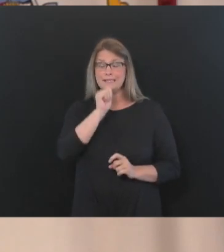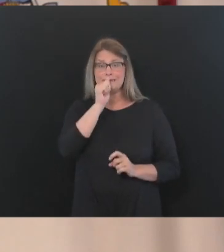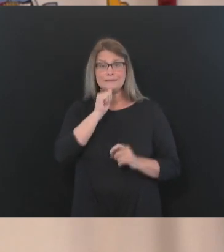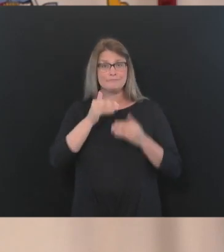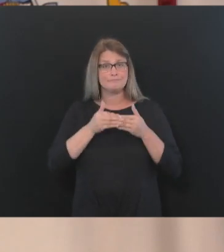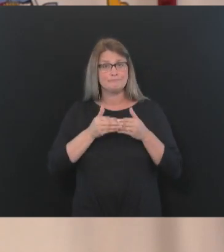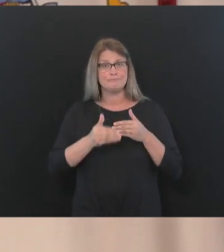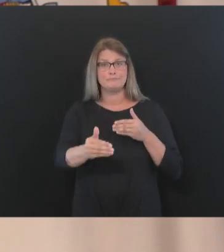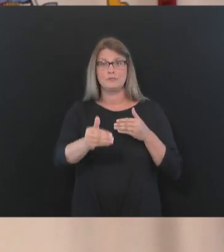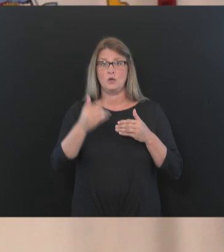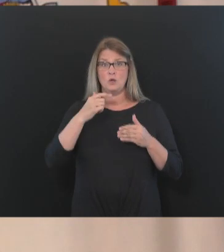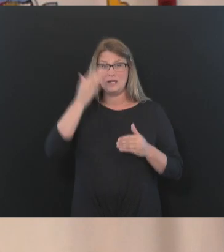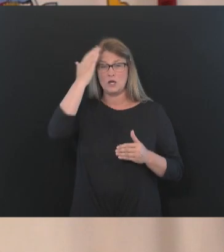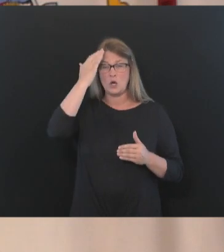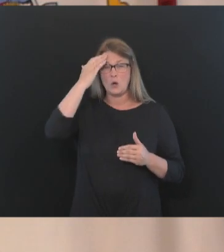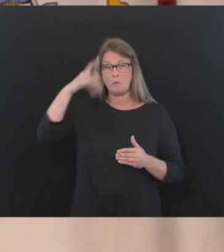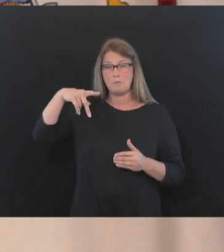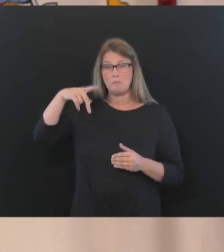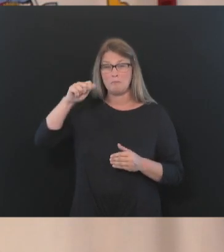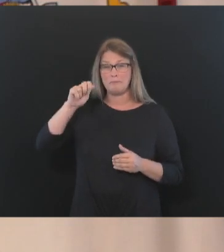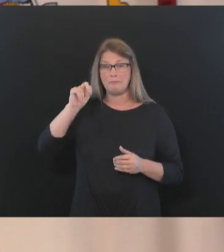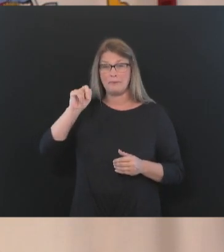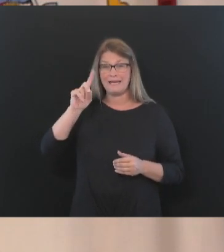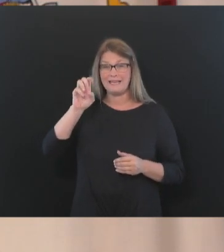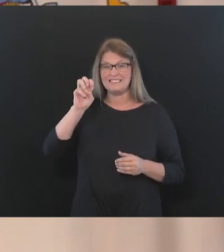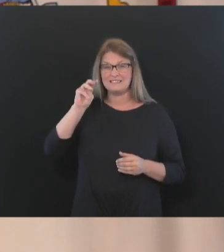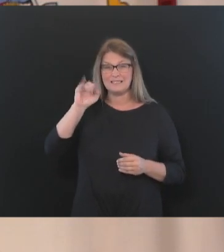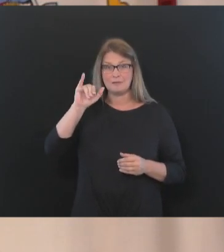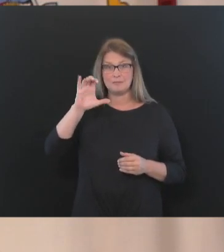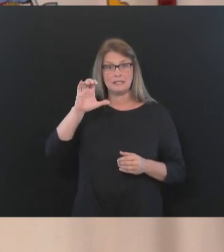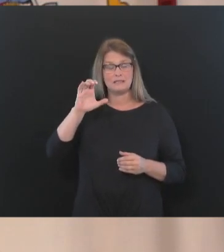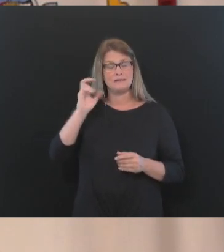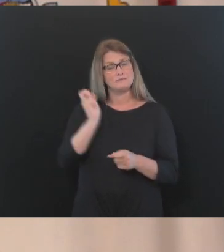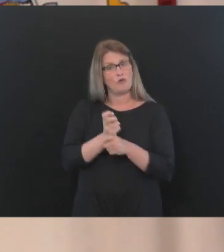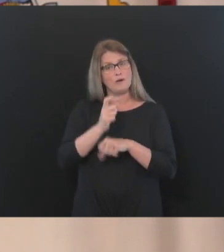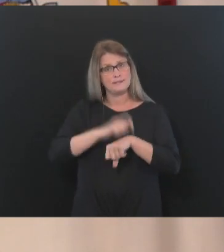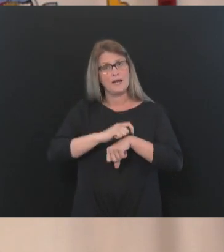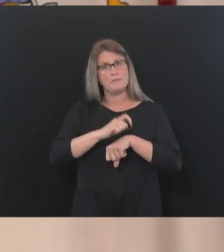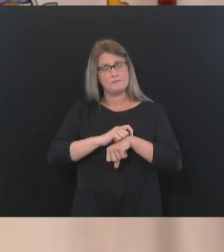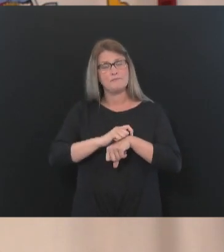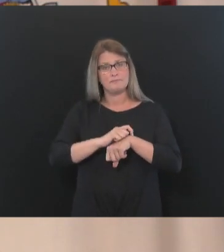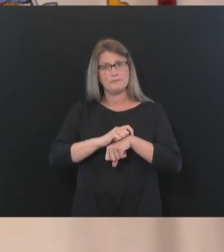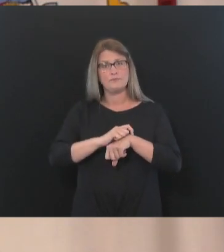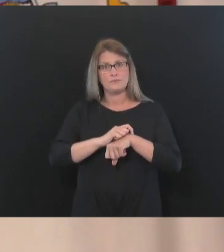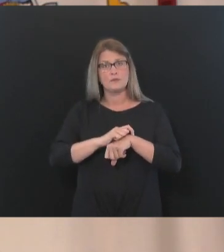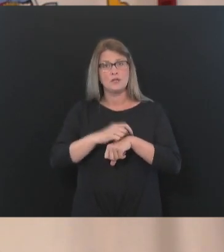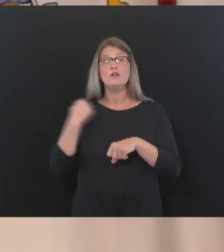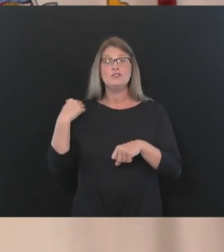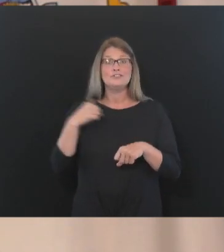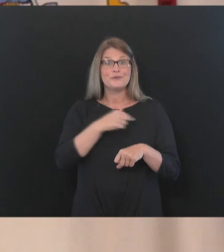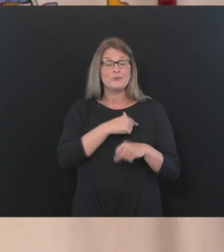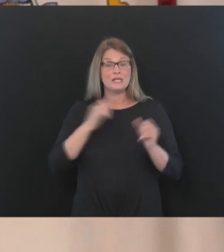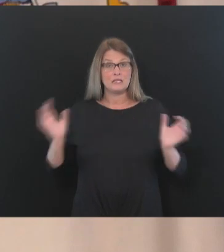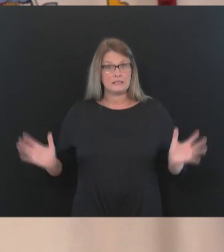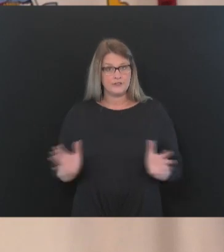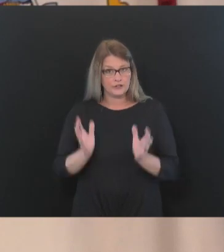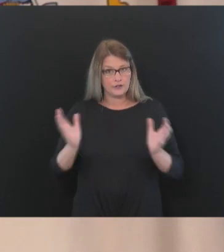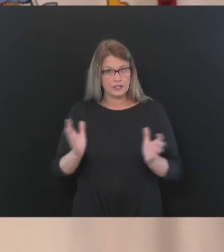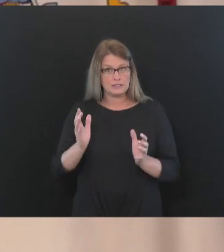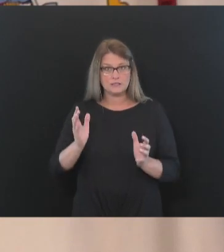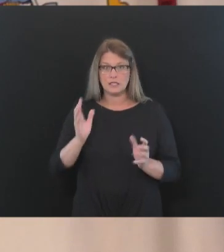this pandemic is really rough stuff, and that's why we urge all of you in every way